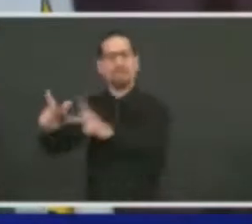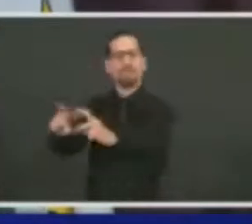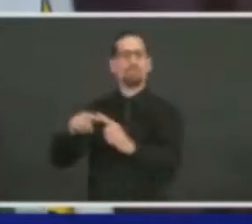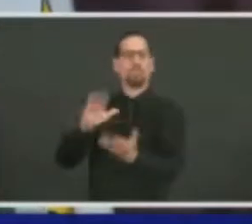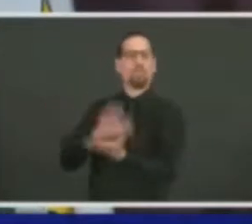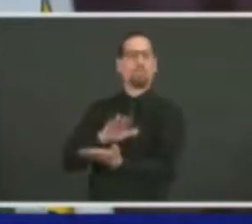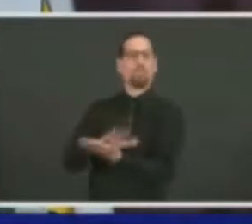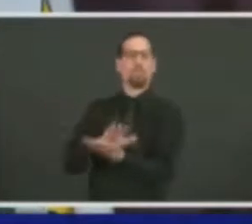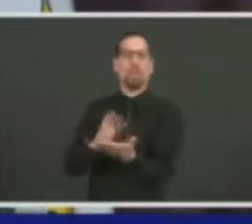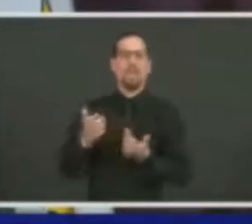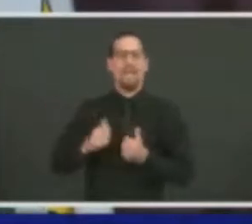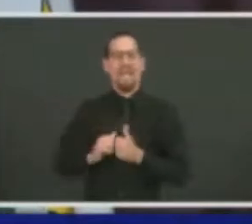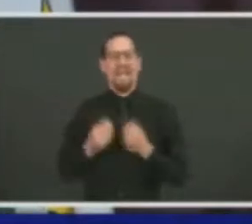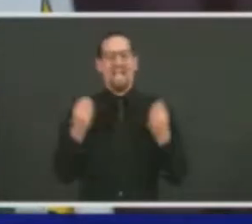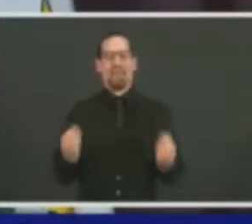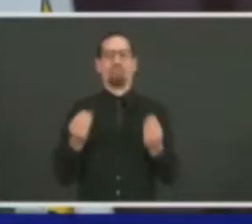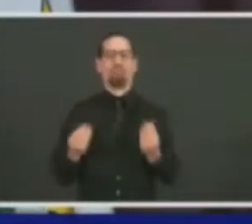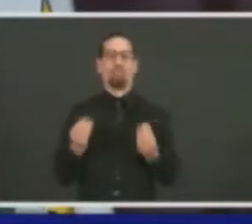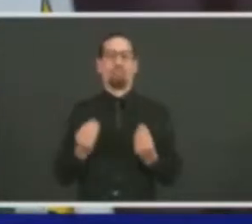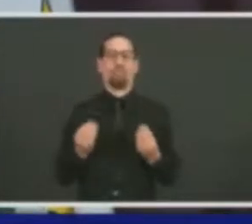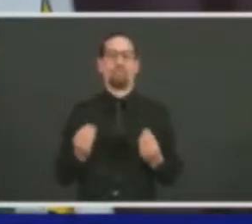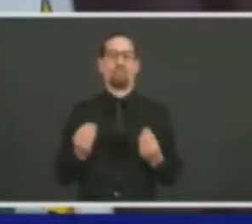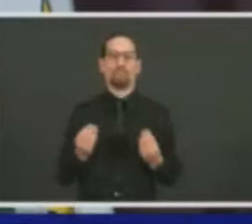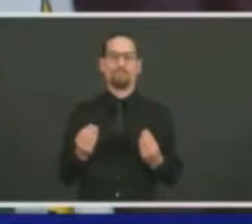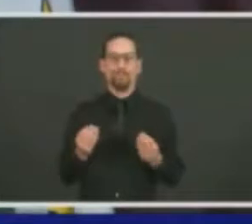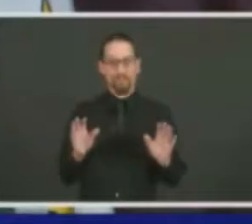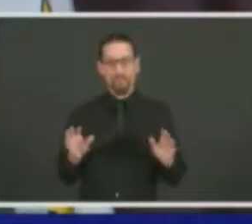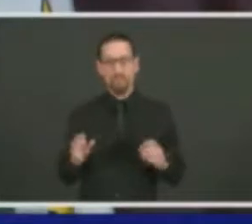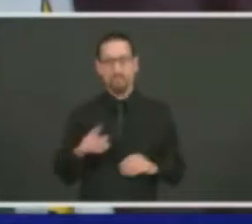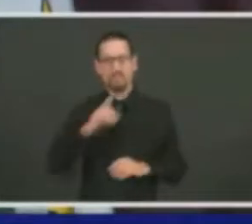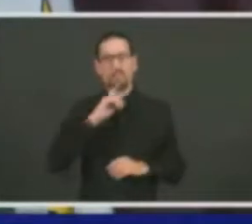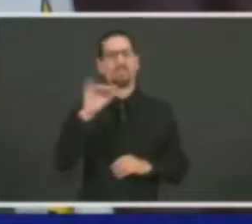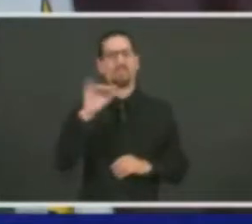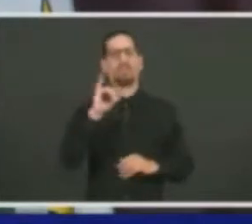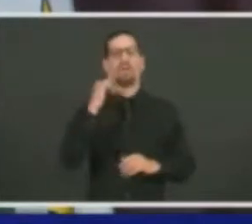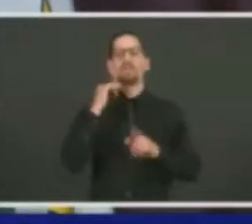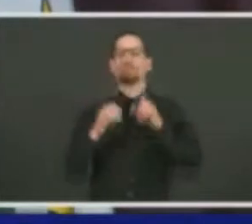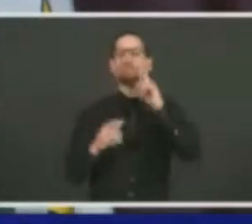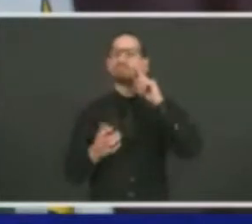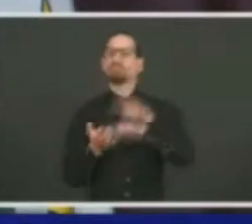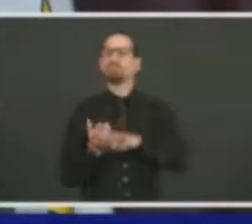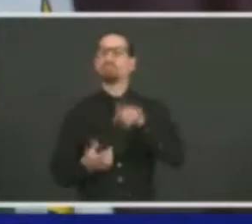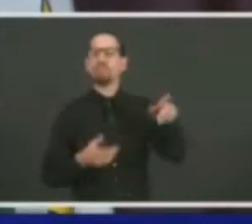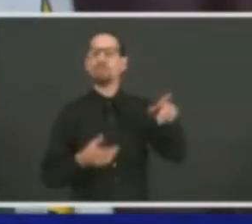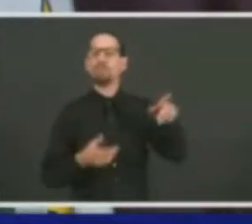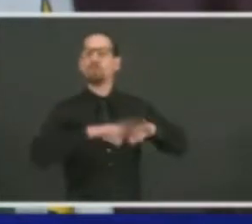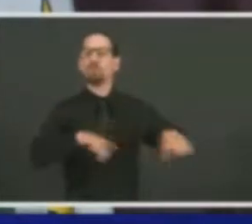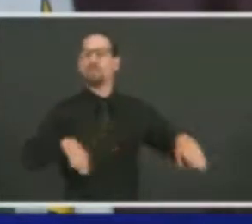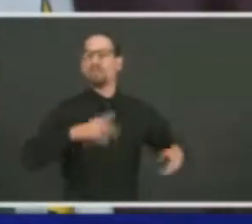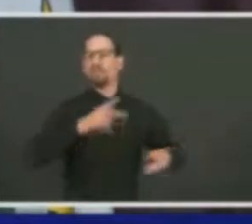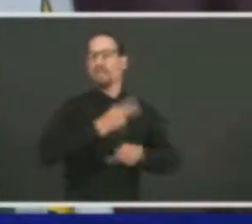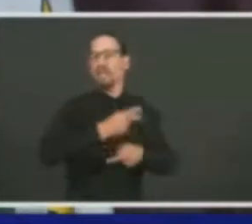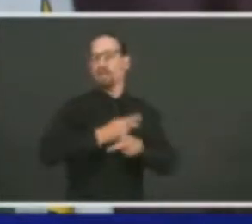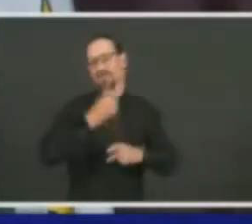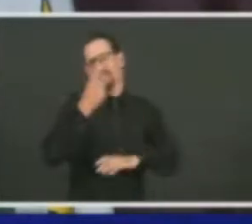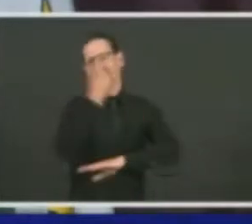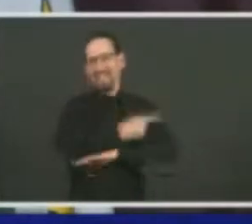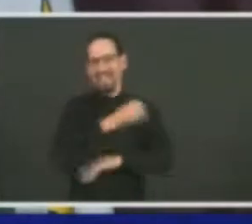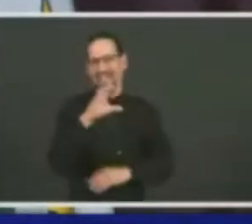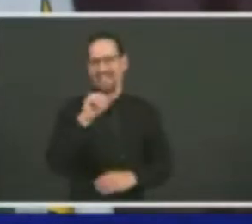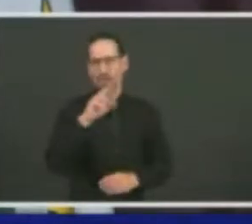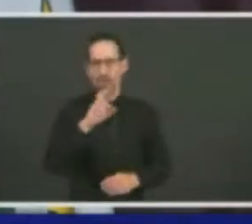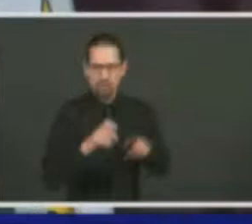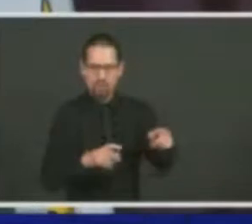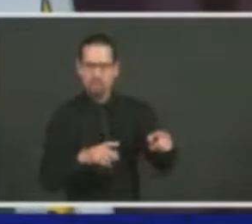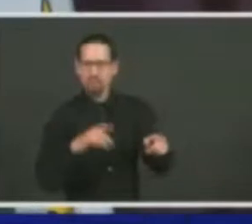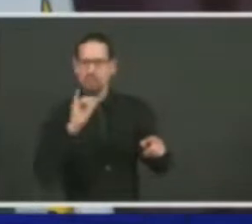is not that different than the analysis we did for childcare or even school sports. You know, the question wasn't,